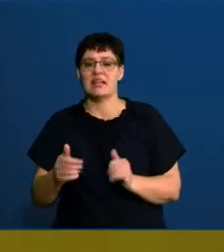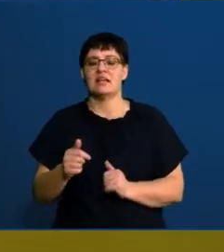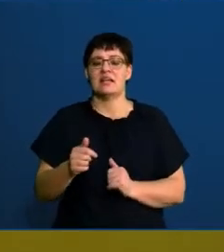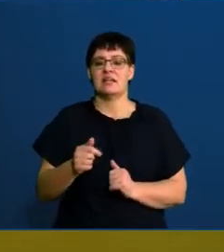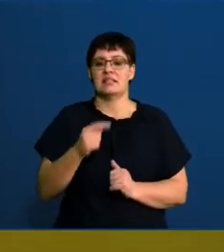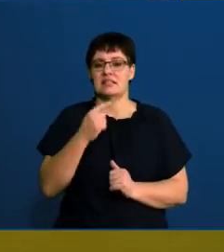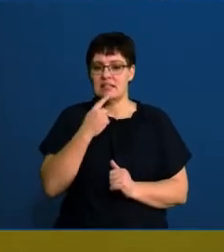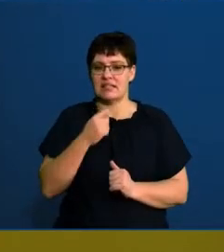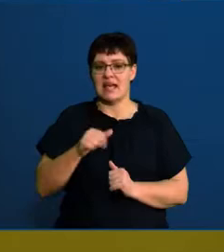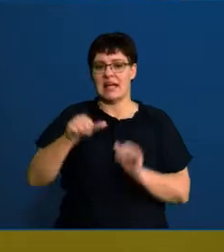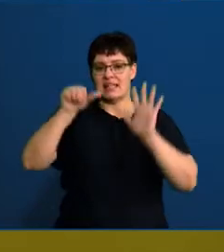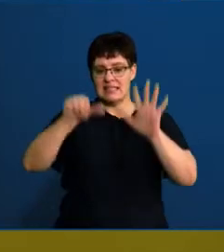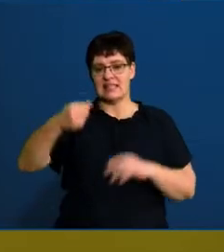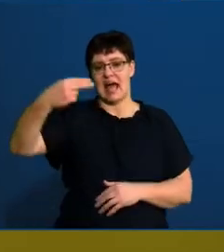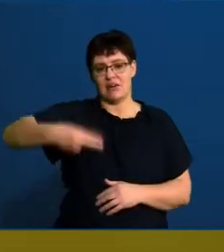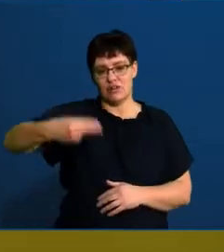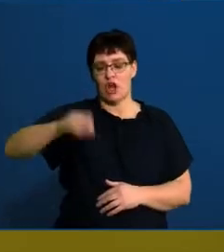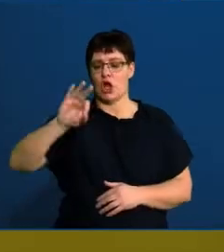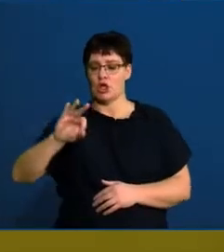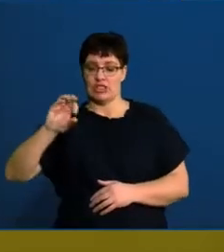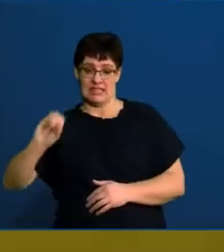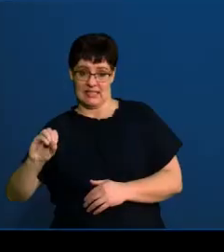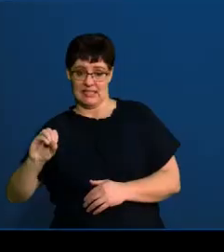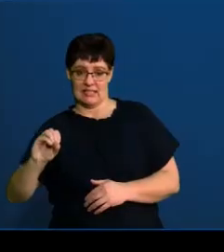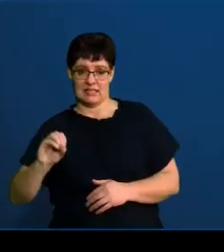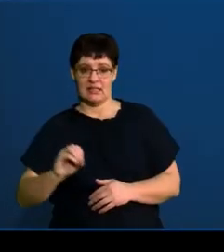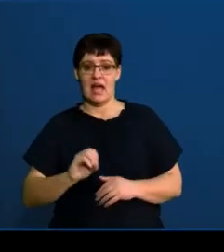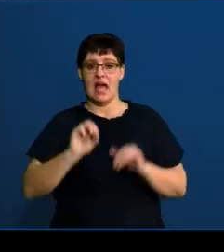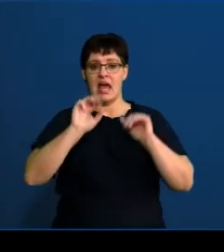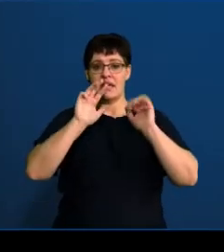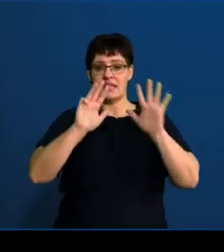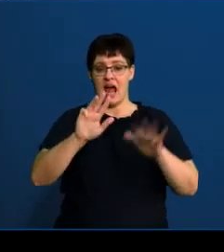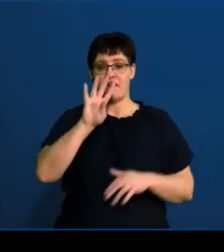units. I've got 630. So